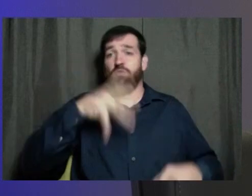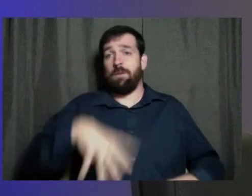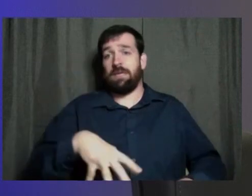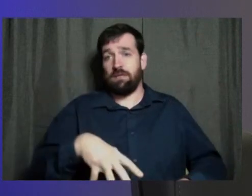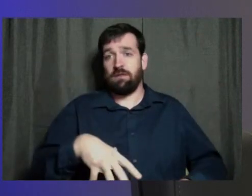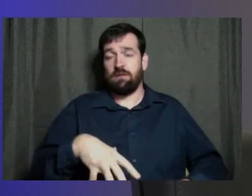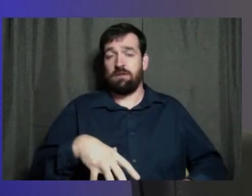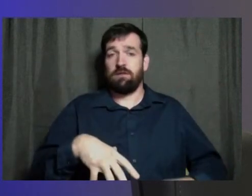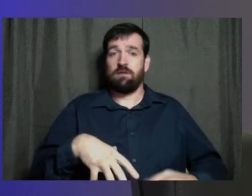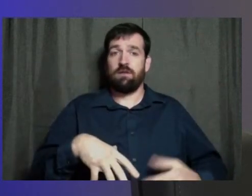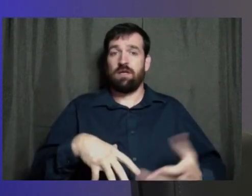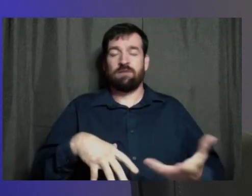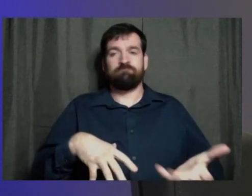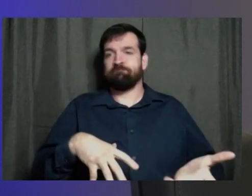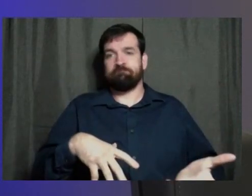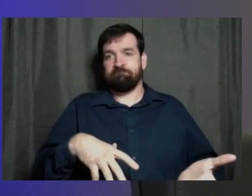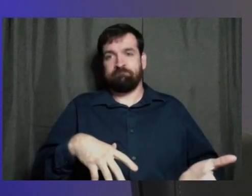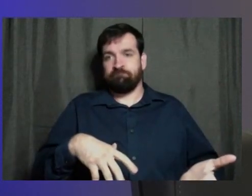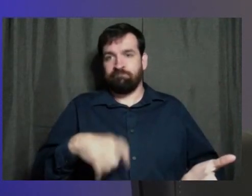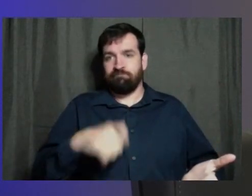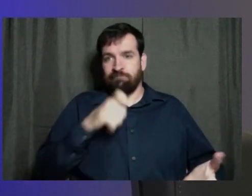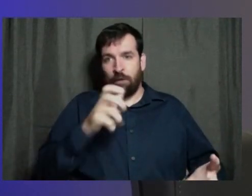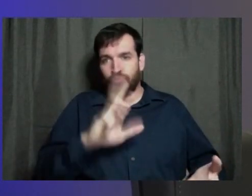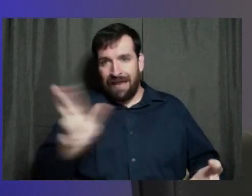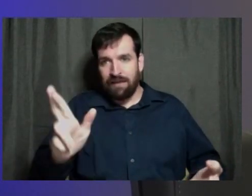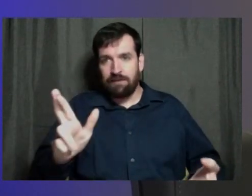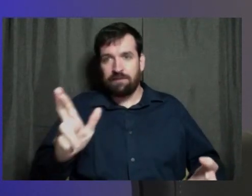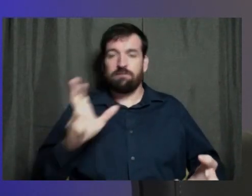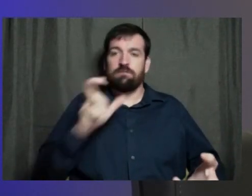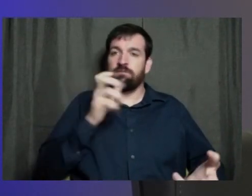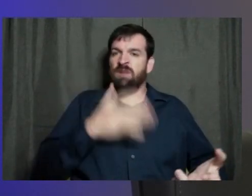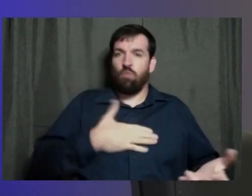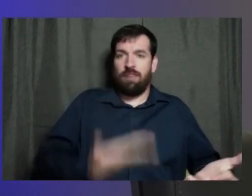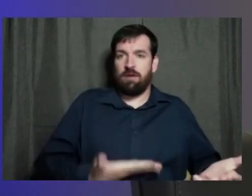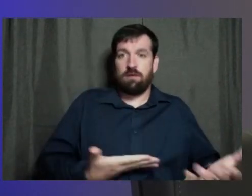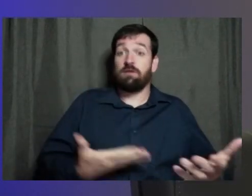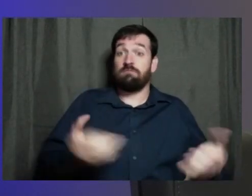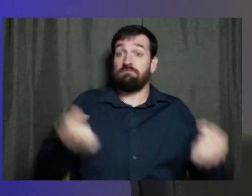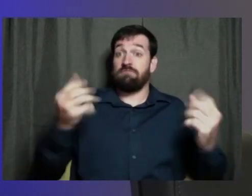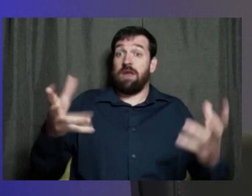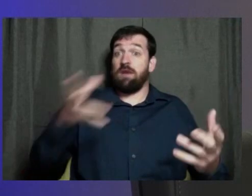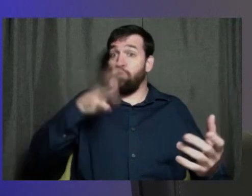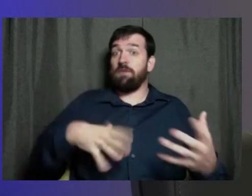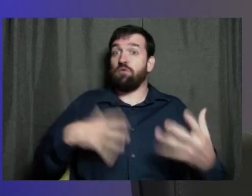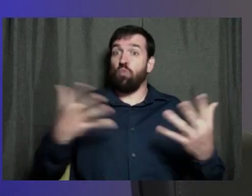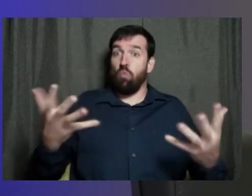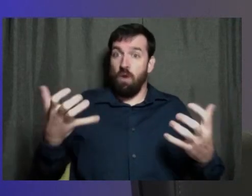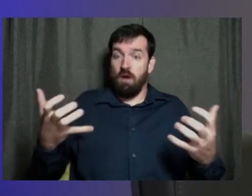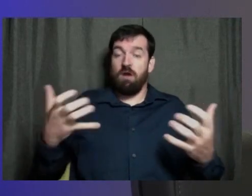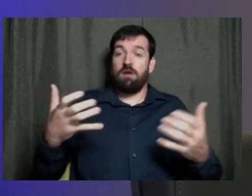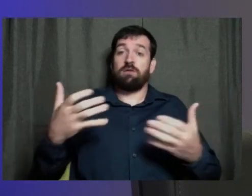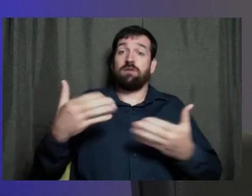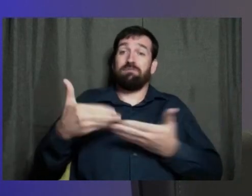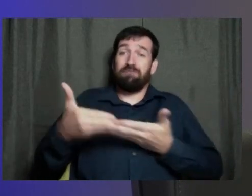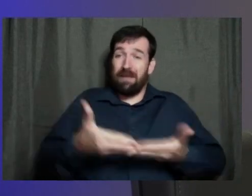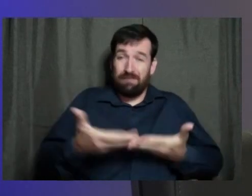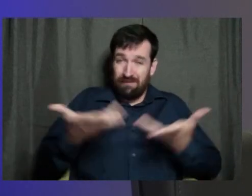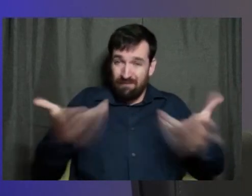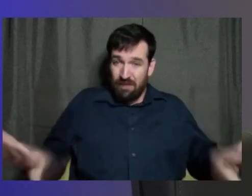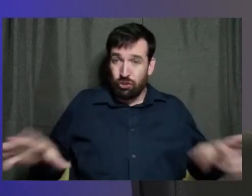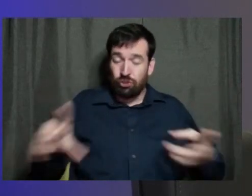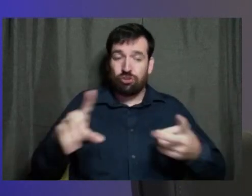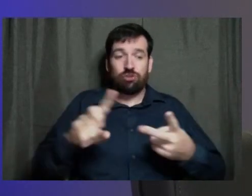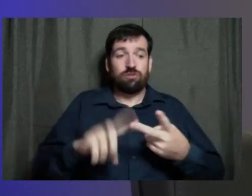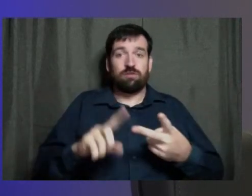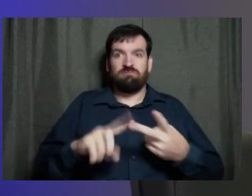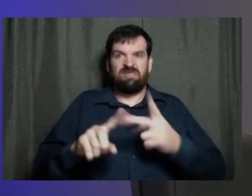that they're not ready or willing to do. Lots of women want to wait until they're done with childbearing. They want to wait until a different time in